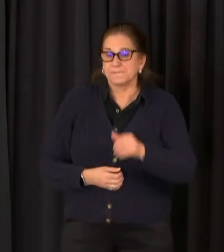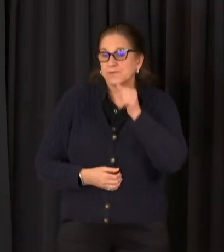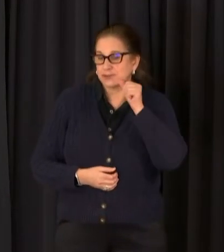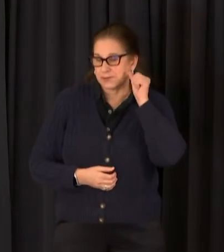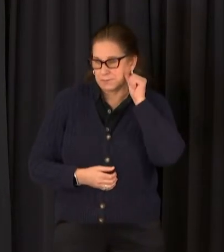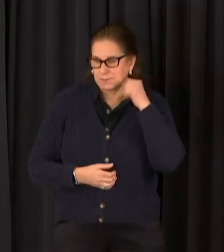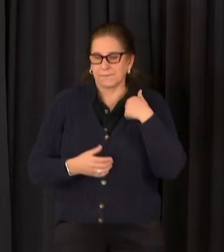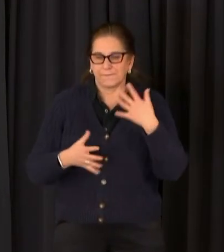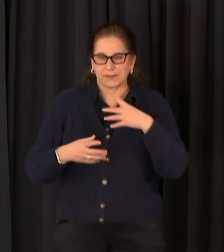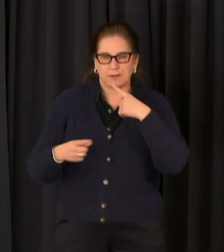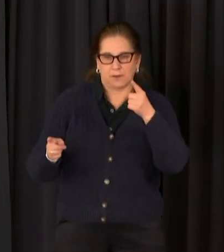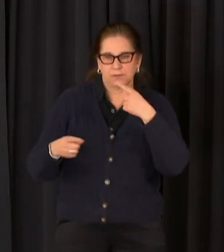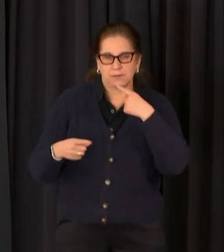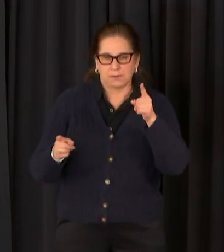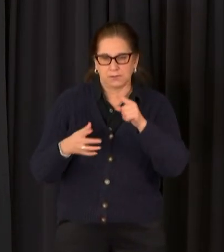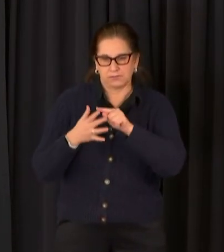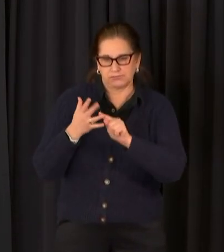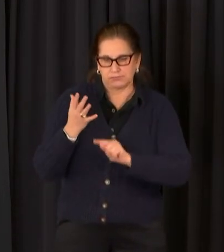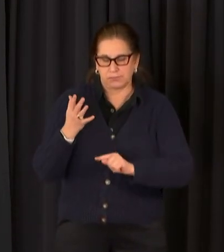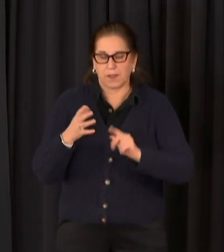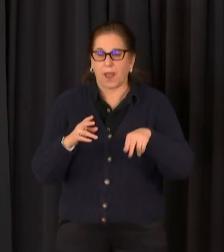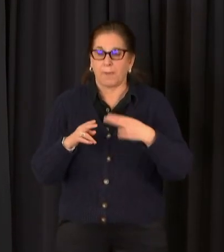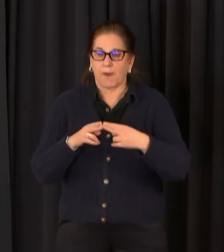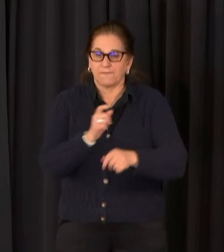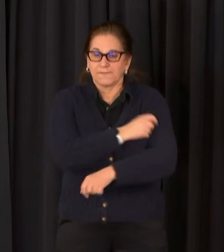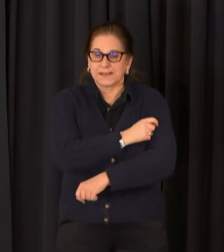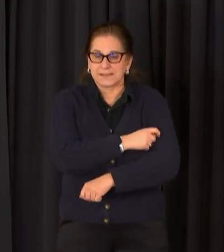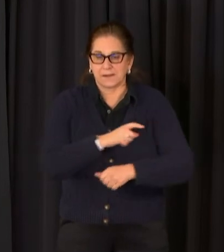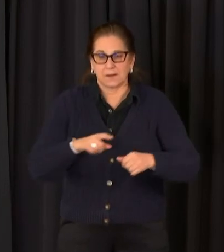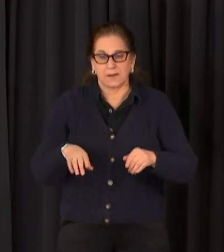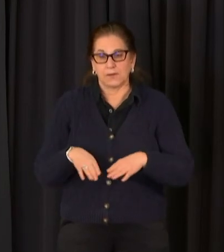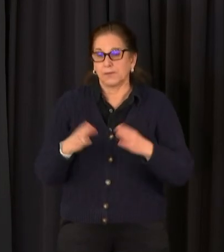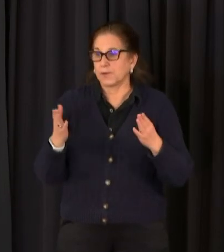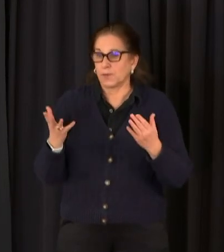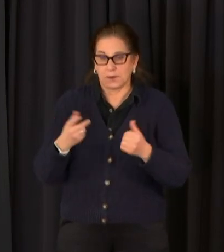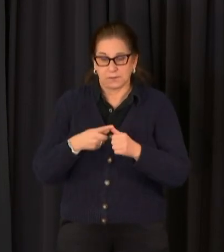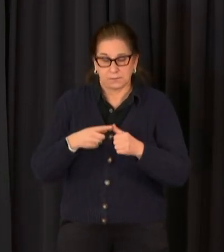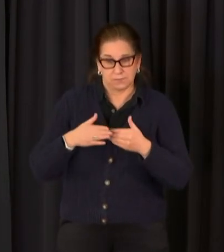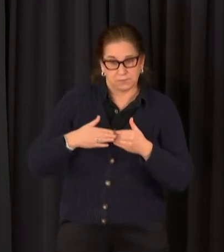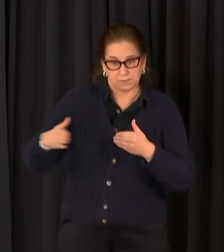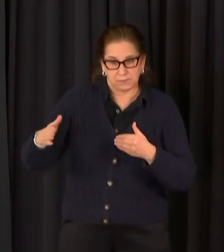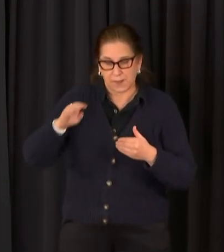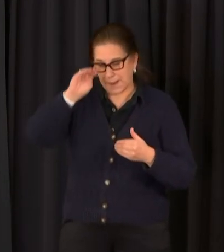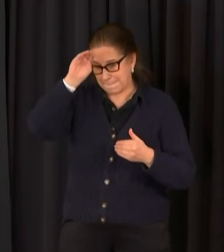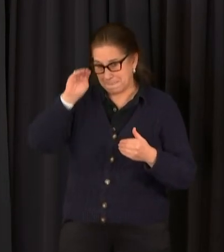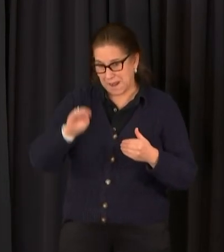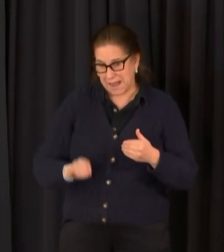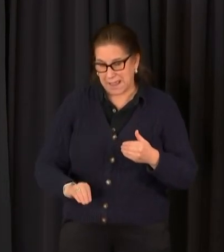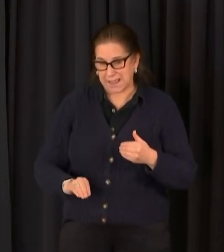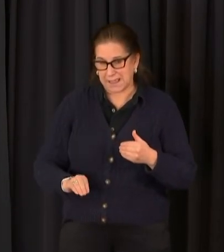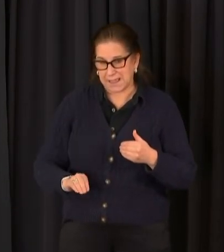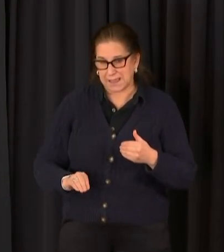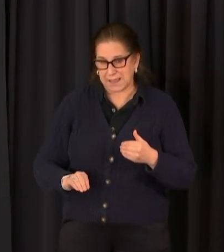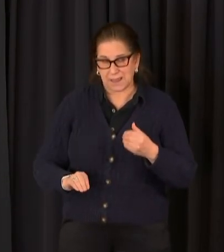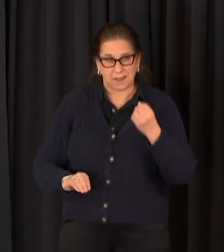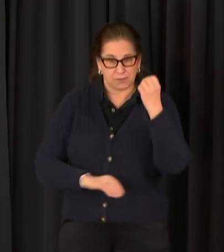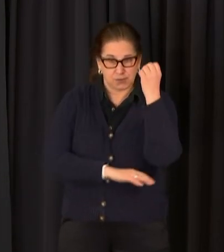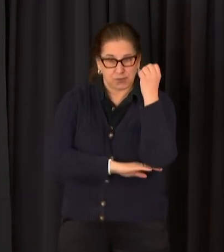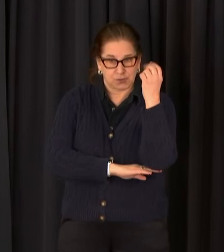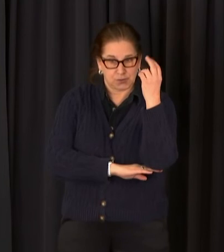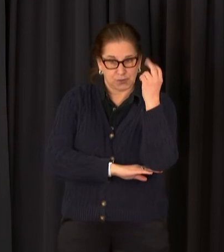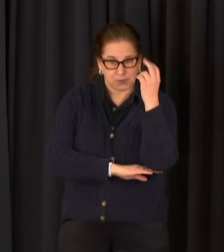several announcements around vaccines, one of them being that moving forward on Mondays, at noon and